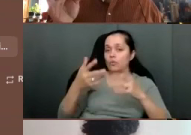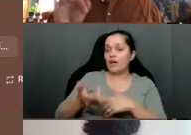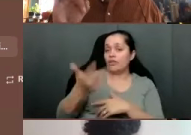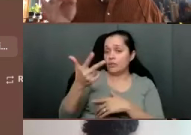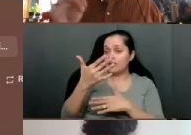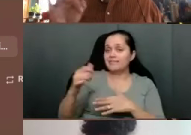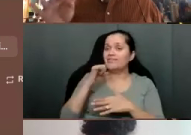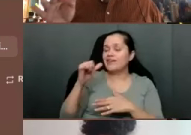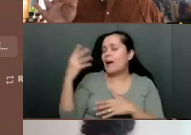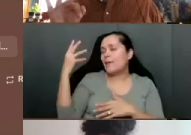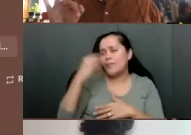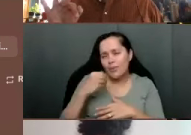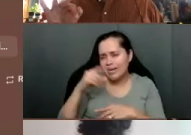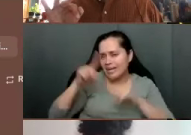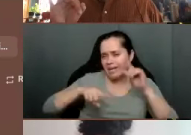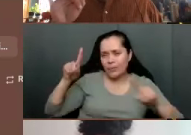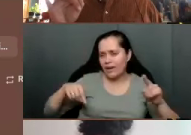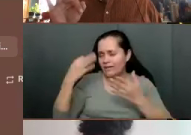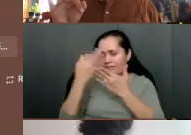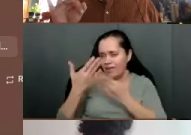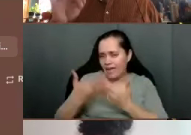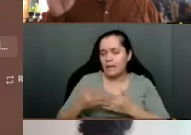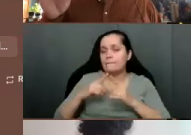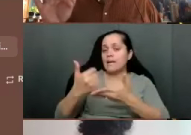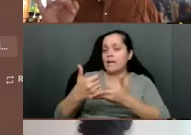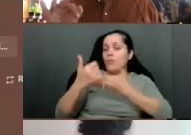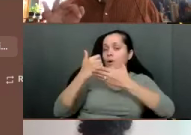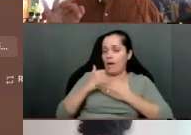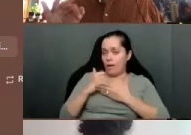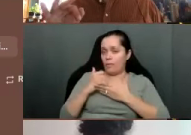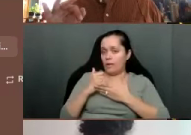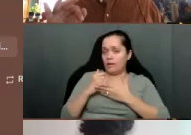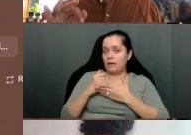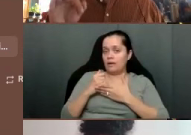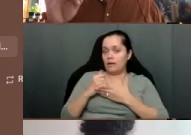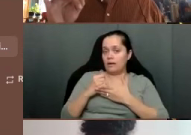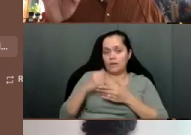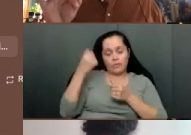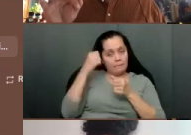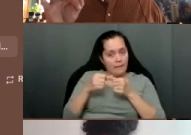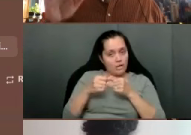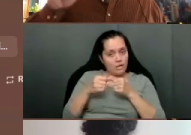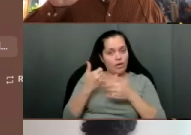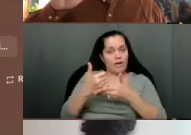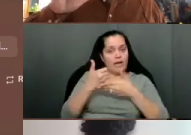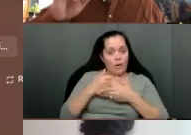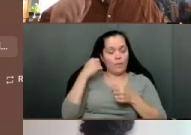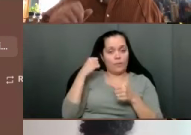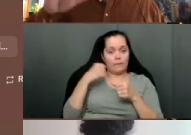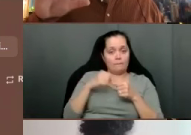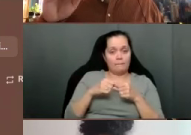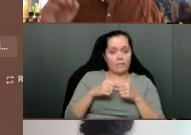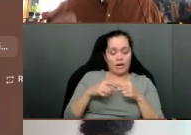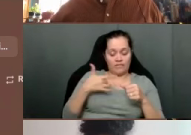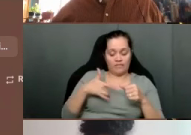not just trivia, not just random facts, but help us, ideally geographically, help us have a